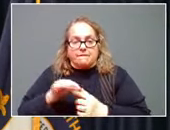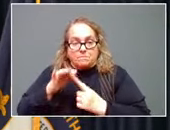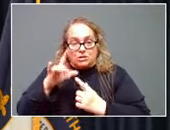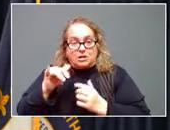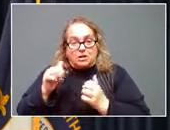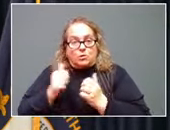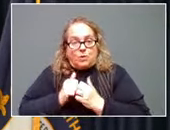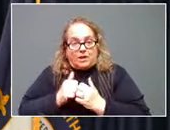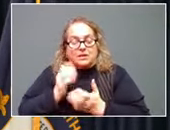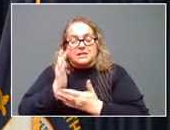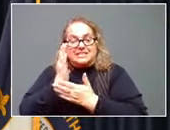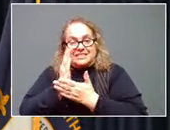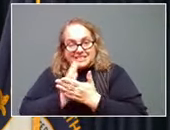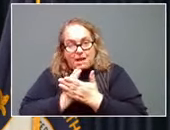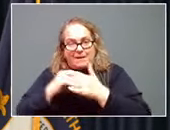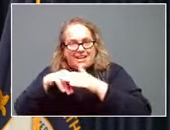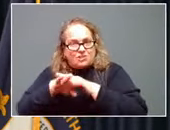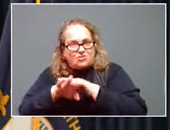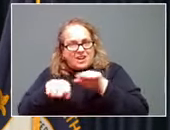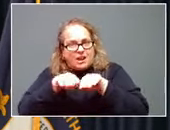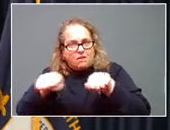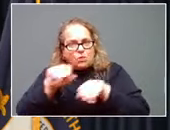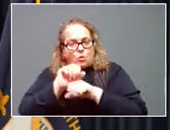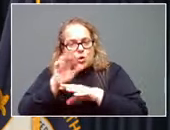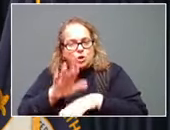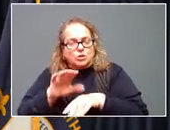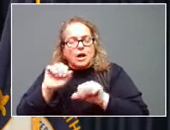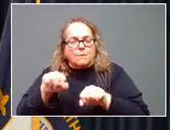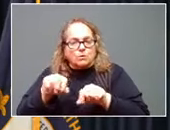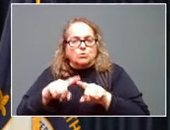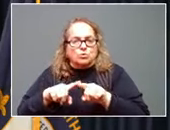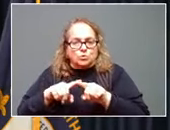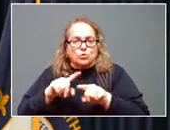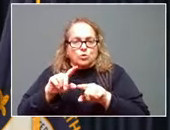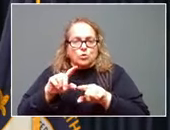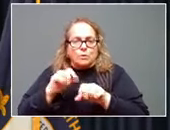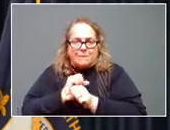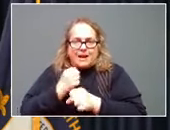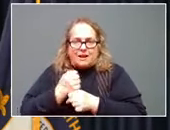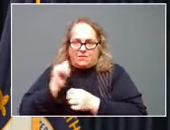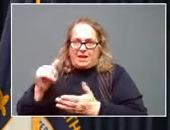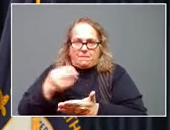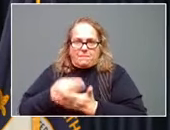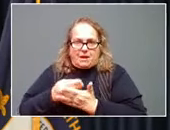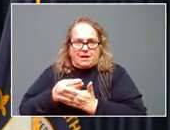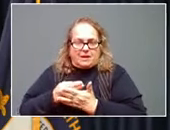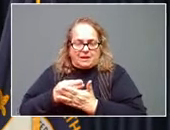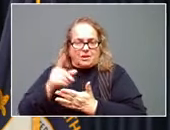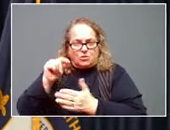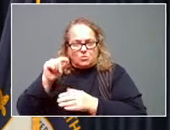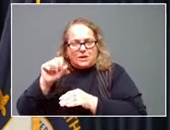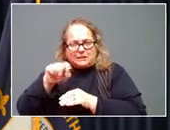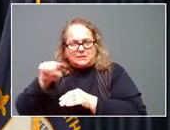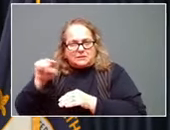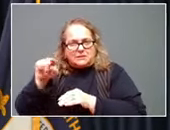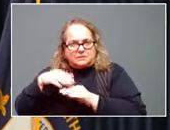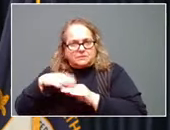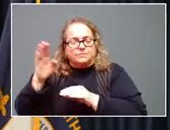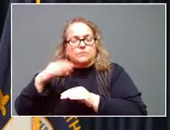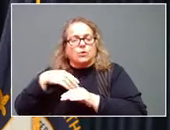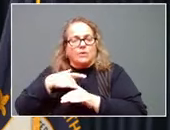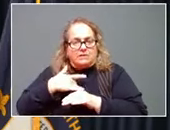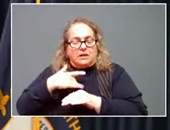some entry-level workers potentially being able to make those dollars. We believe it is a good addition